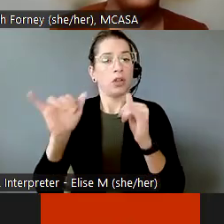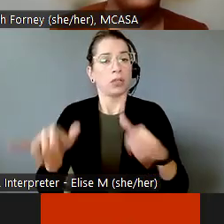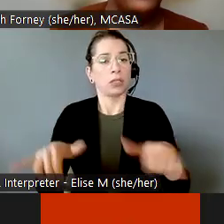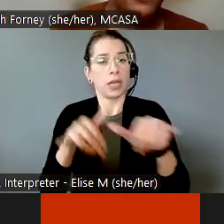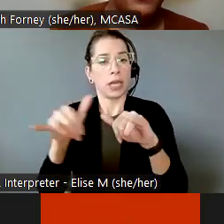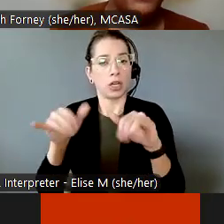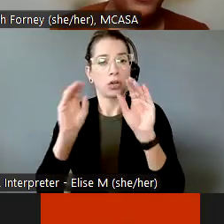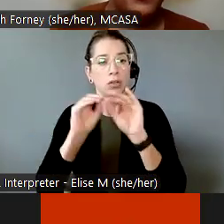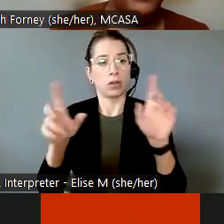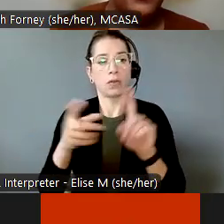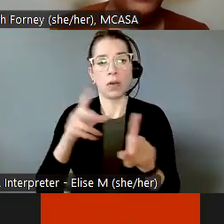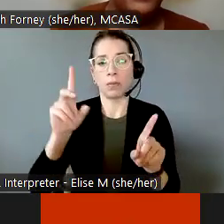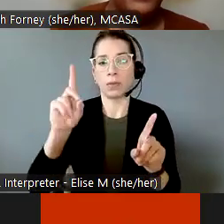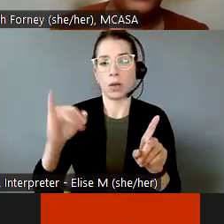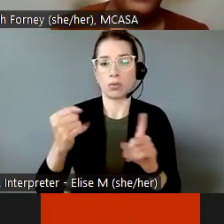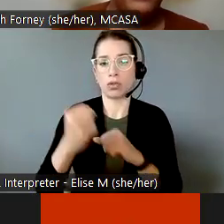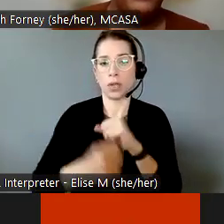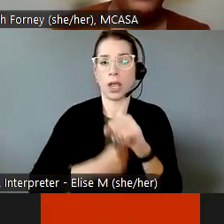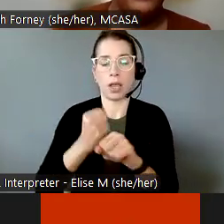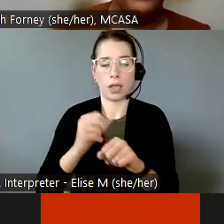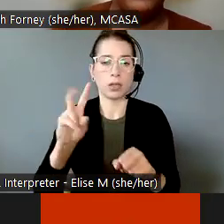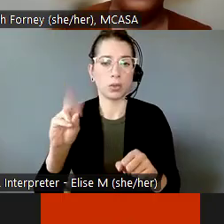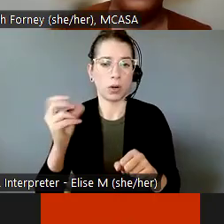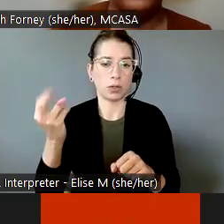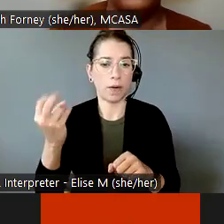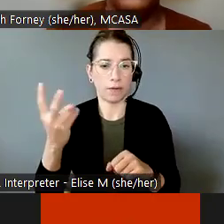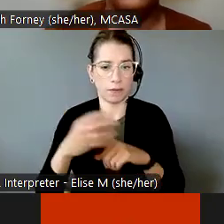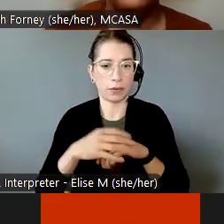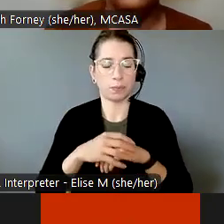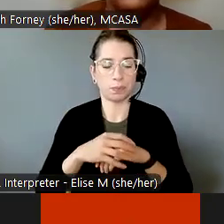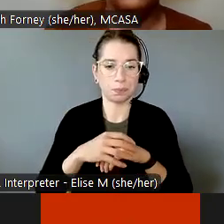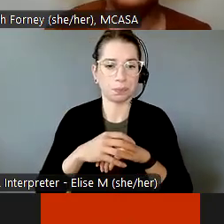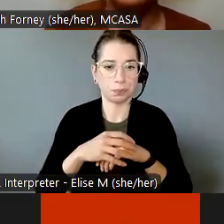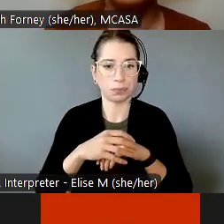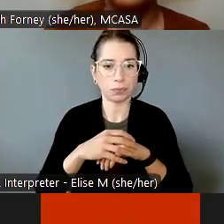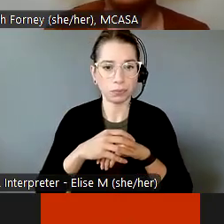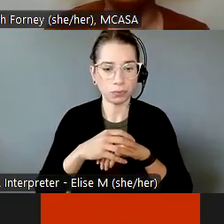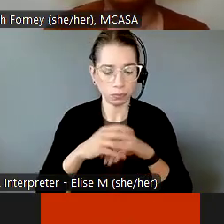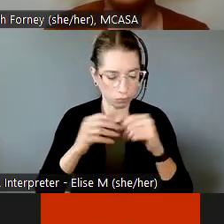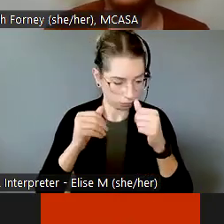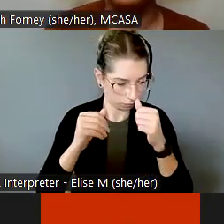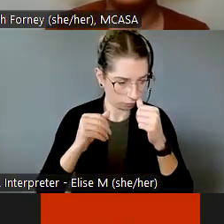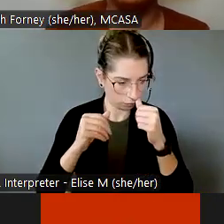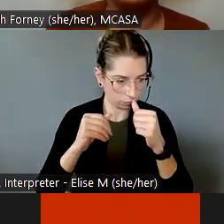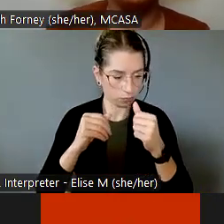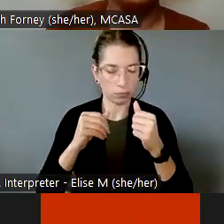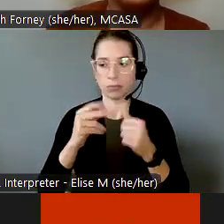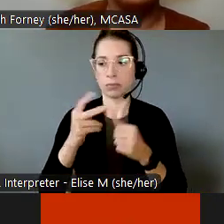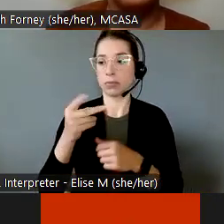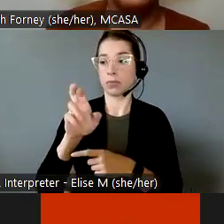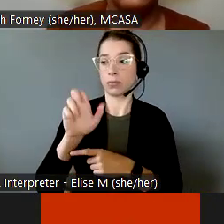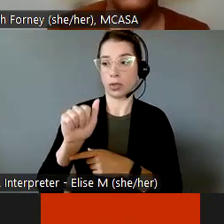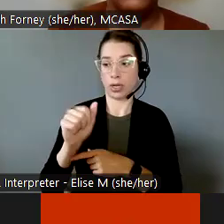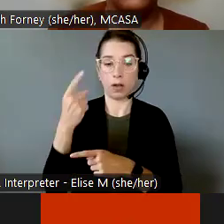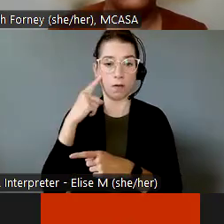2012. And so the purpose of PREA is to do a few